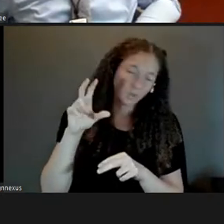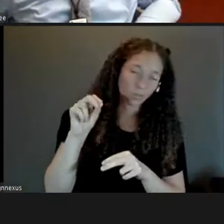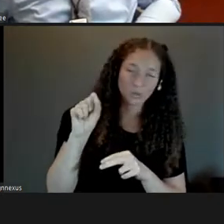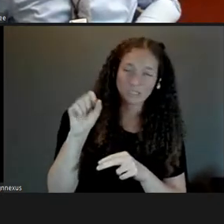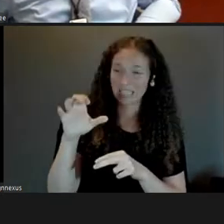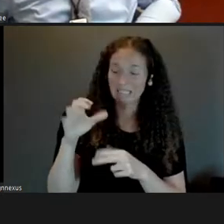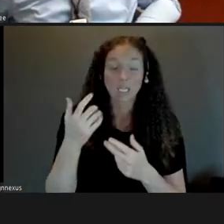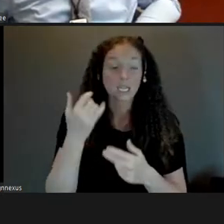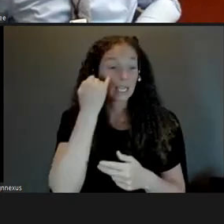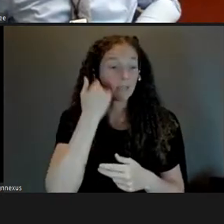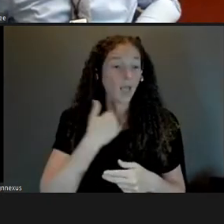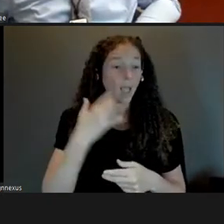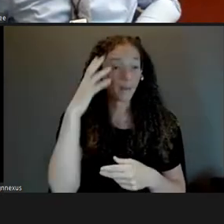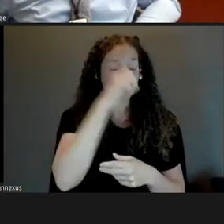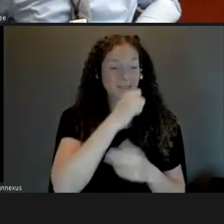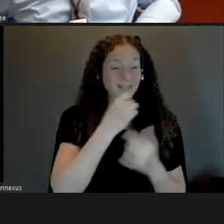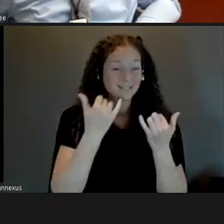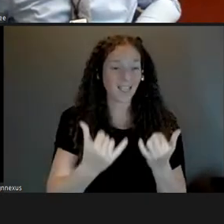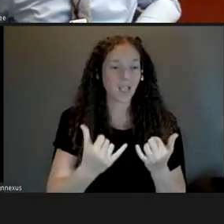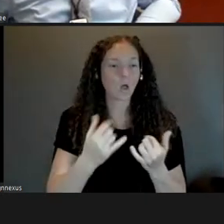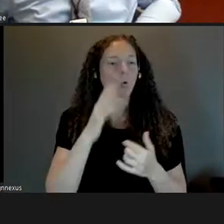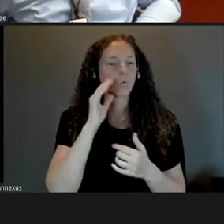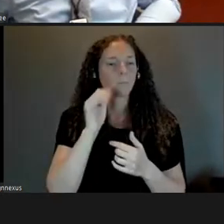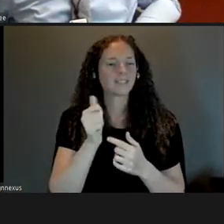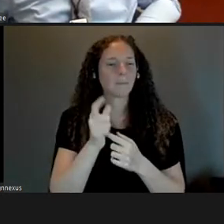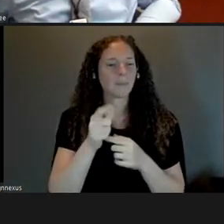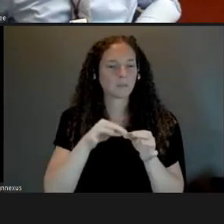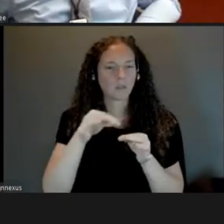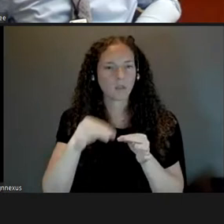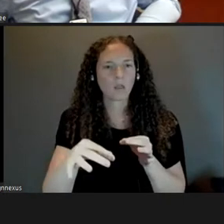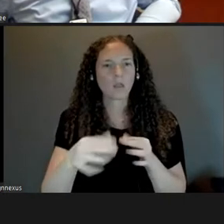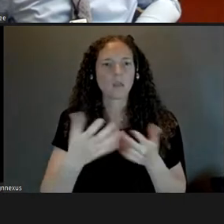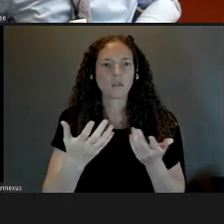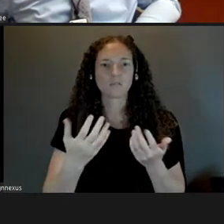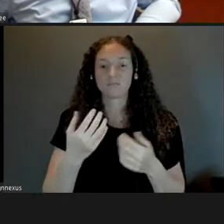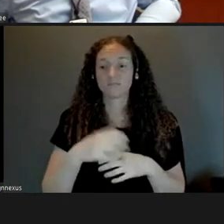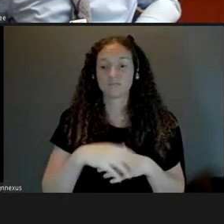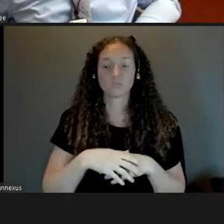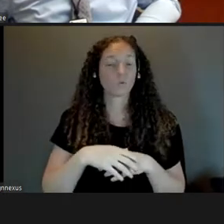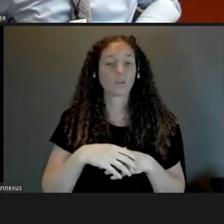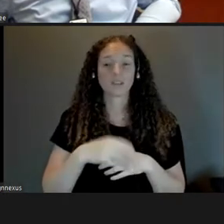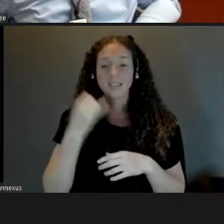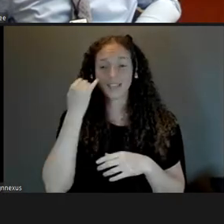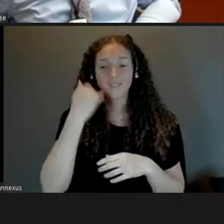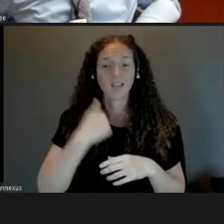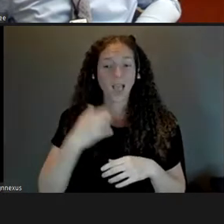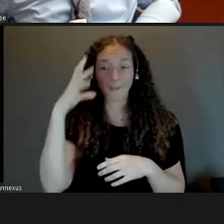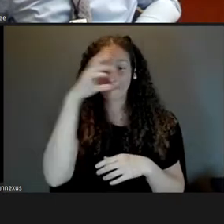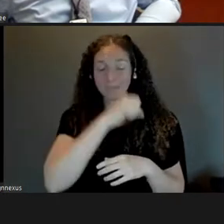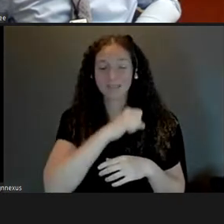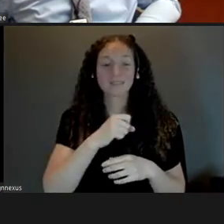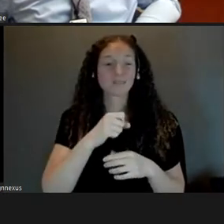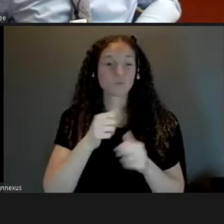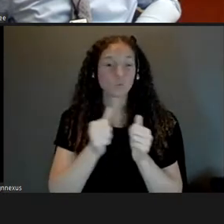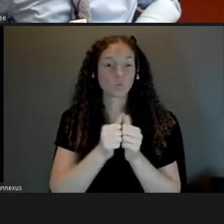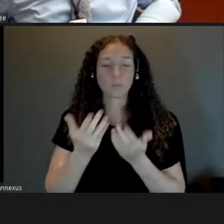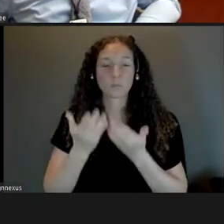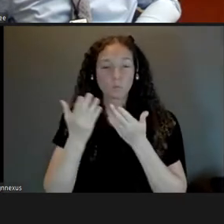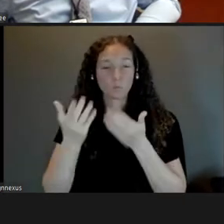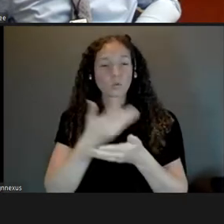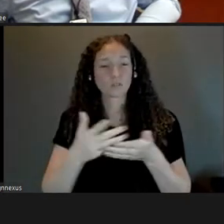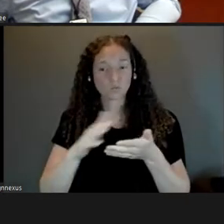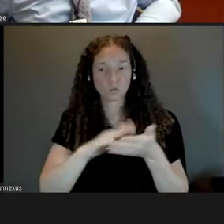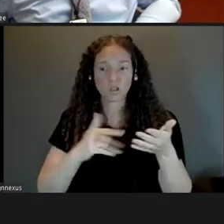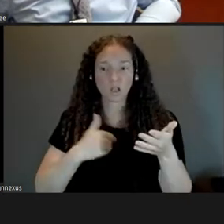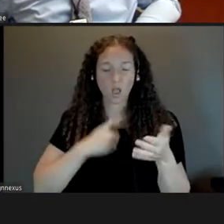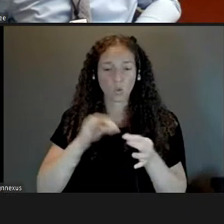If I miss my train in this draft schedule, I'm waiting in Penn Station for 35 minutes. I think the comment was,